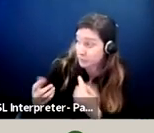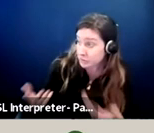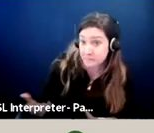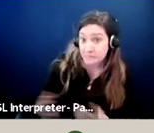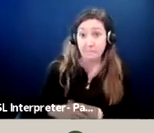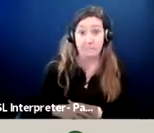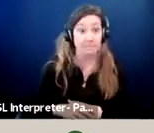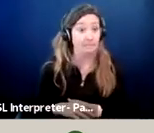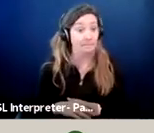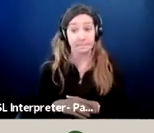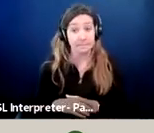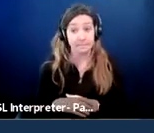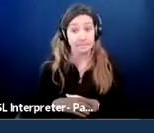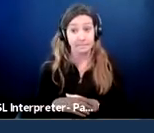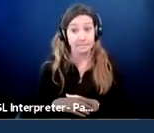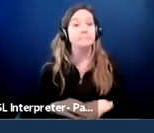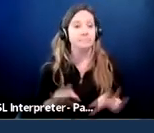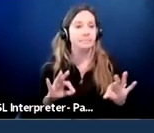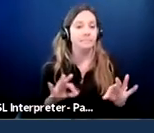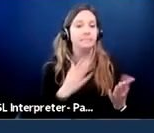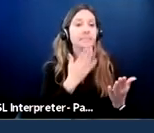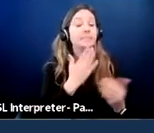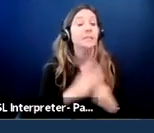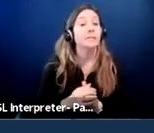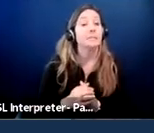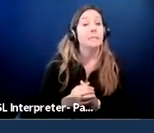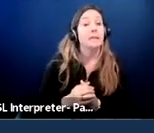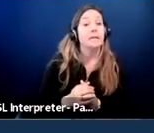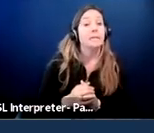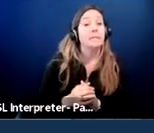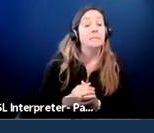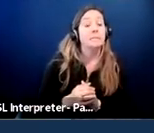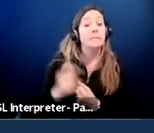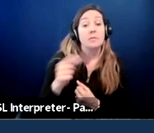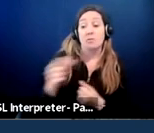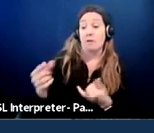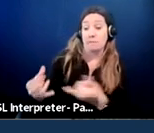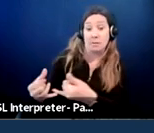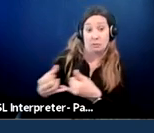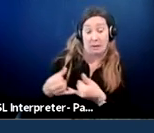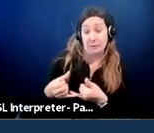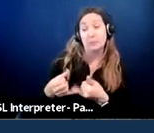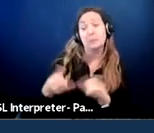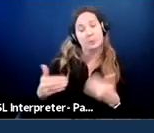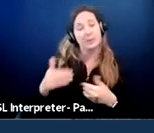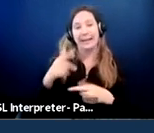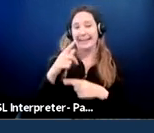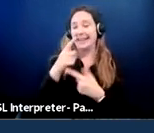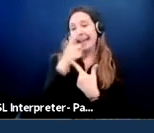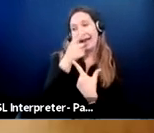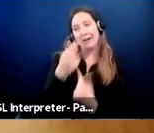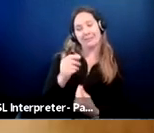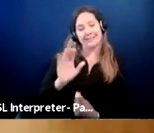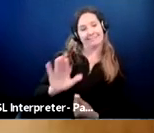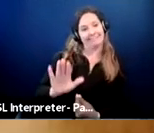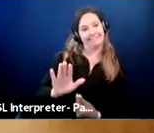Nope. Well, I think we're good for now. Perfect, okay. So government grants, interesting landscape, and we're going to cover this now